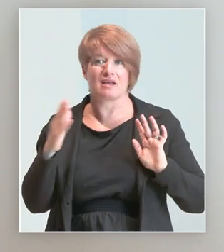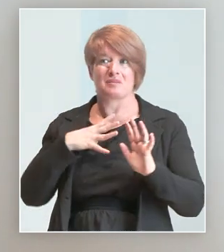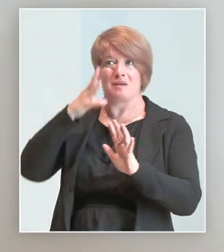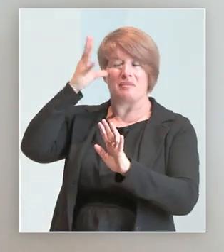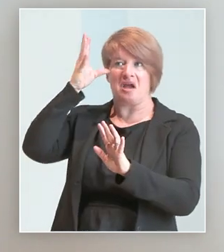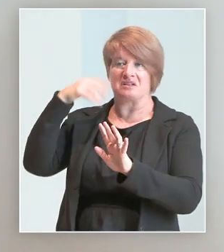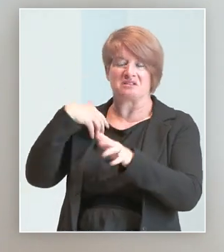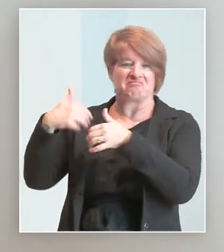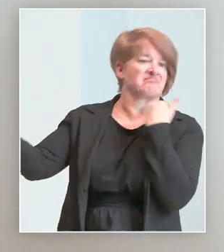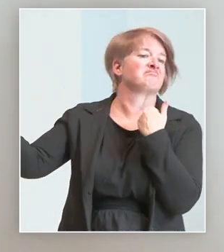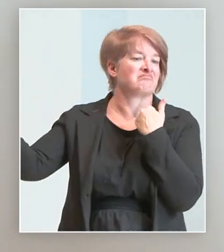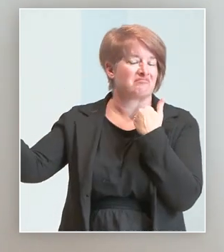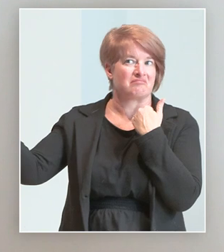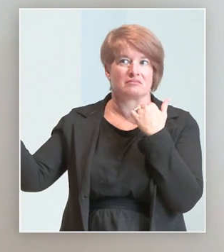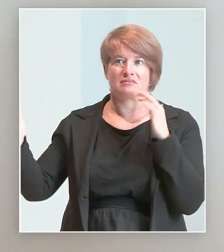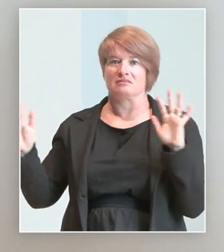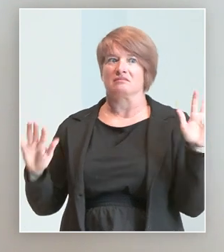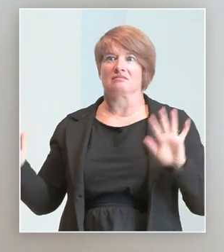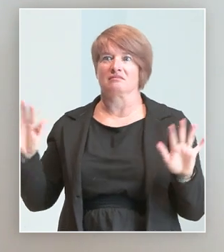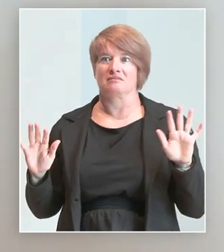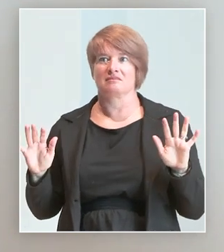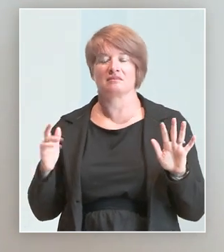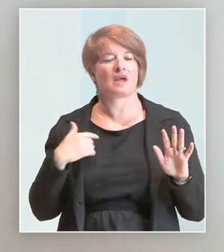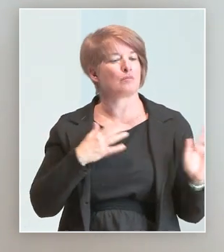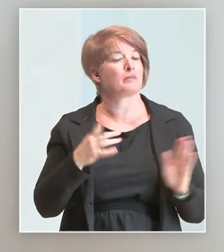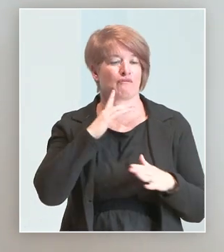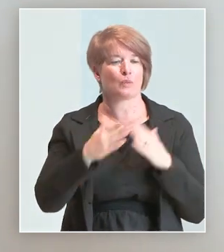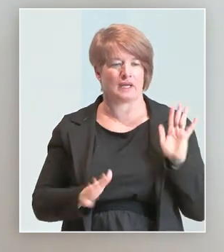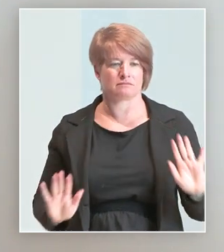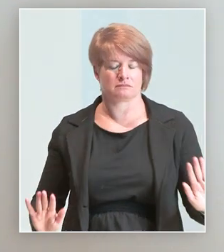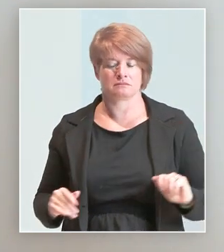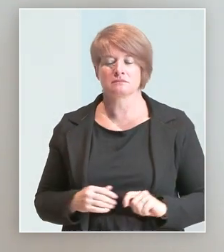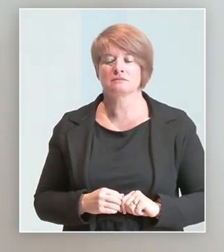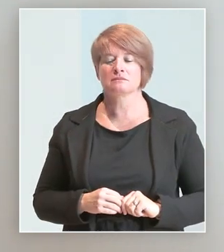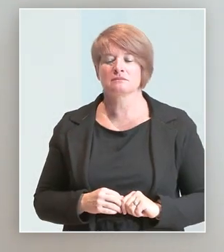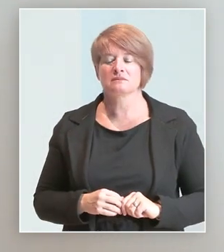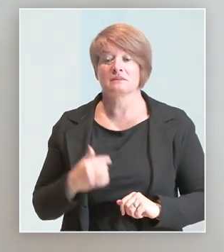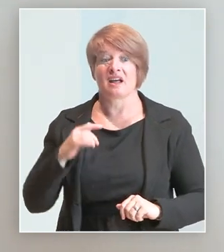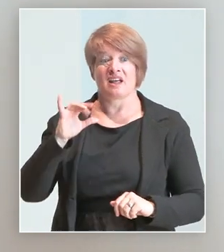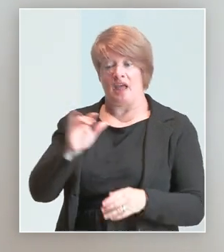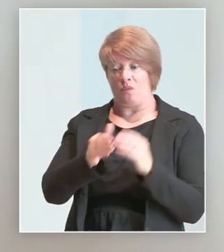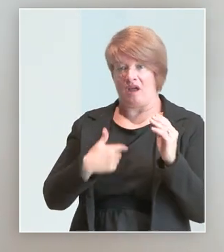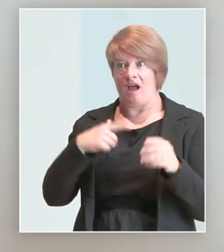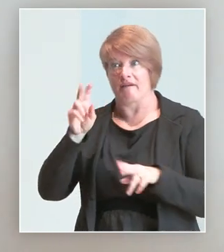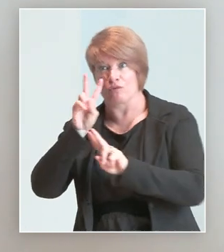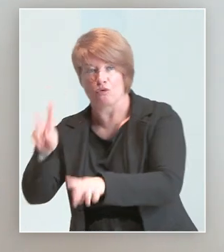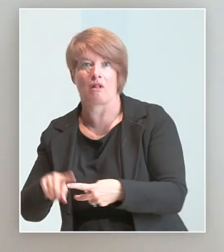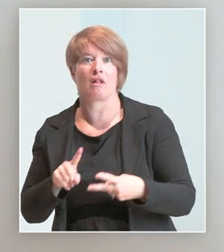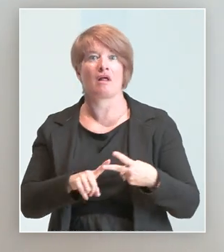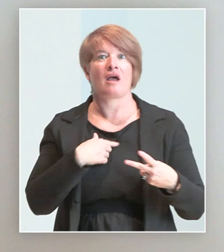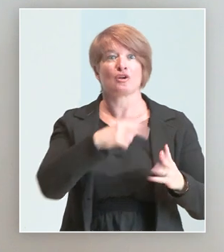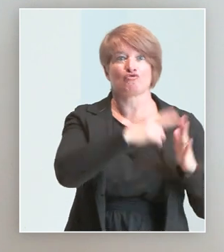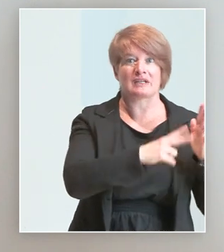estranged parents. As I prepared to leave for that weekend, that included introducing an author at a reading and